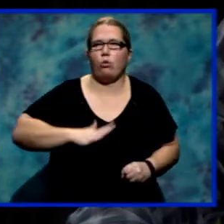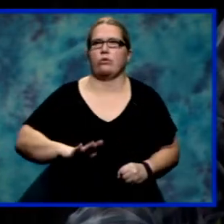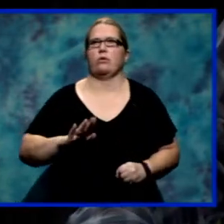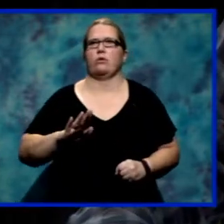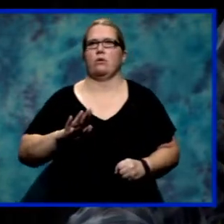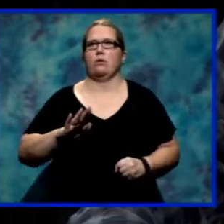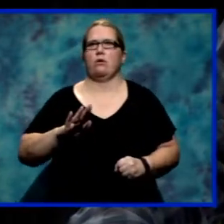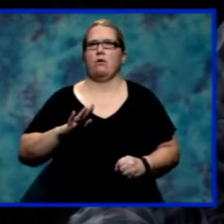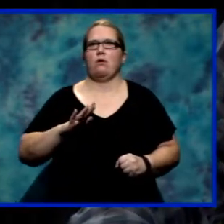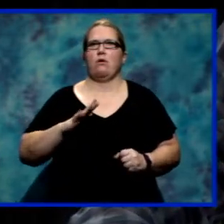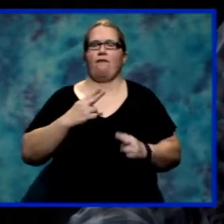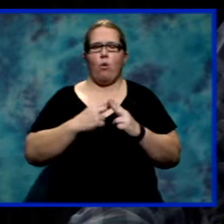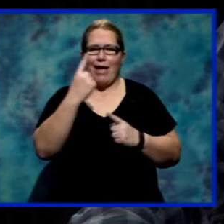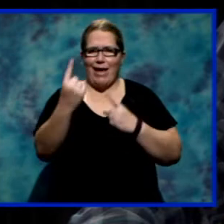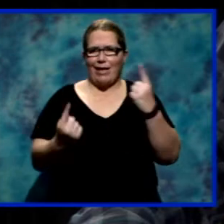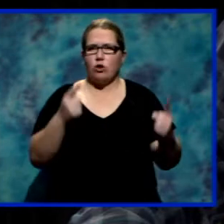of each person standing.